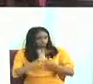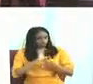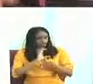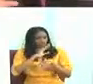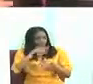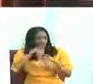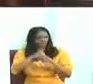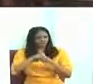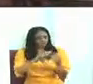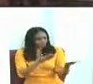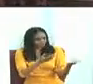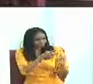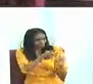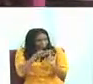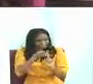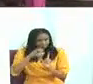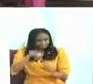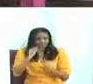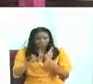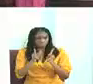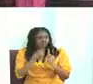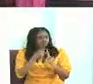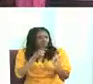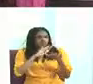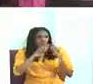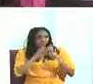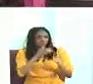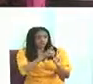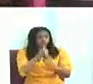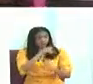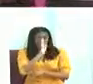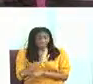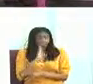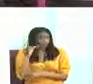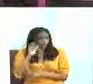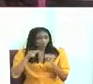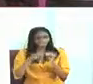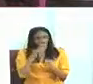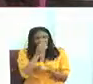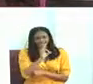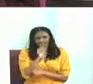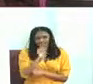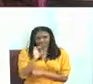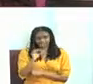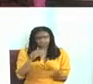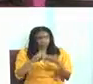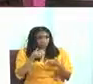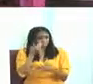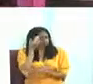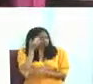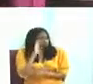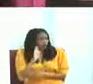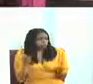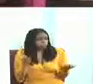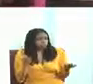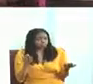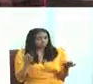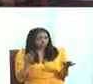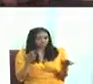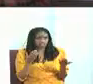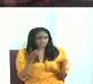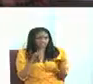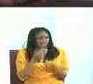bring in other people. She brought in people from the community that had never heard of MCC, that didn't know what it was like to know what gay Christians